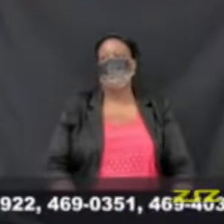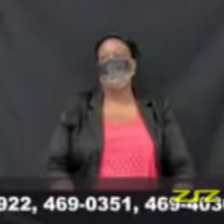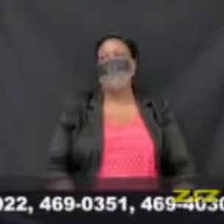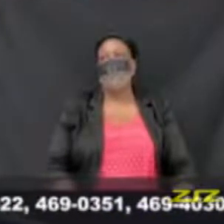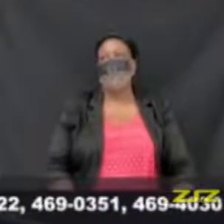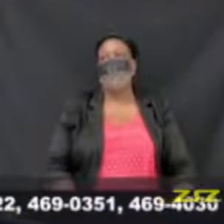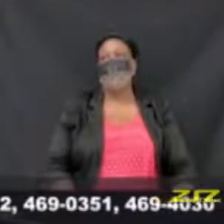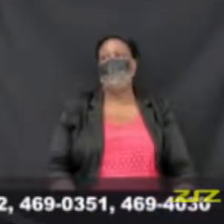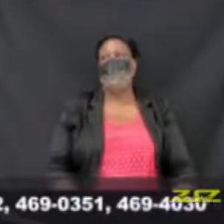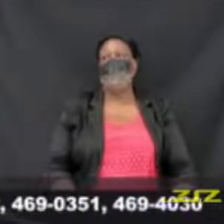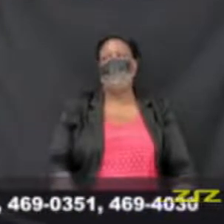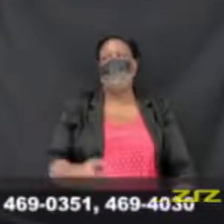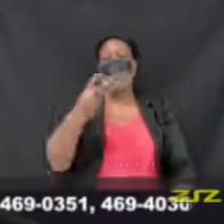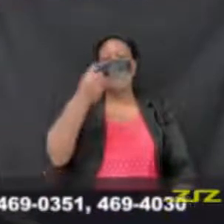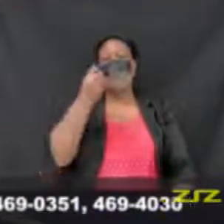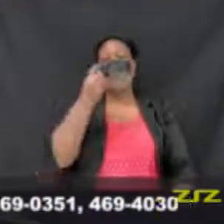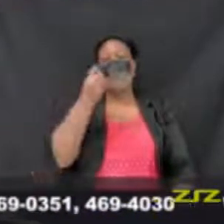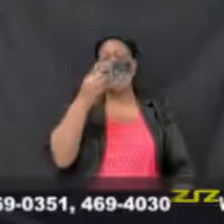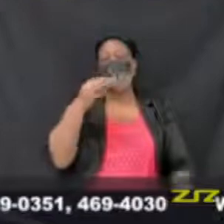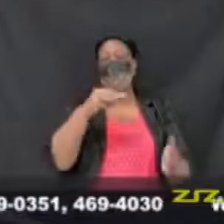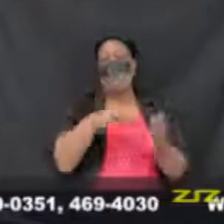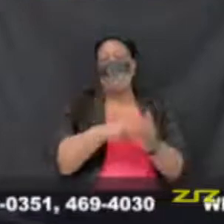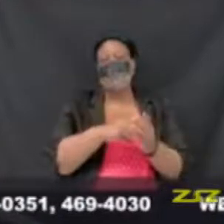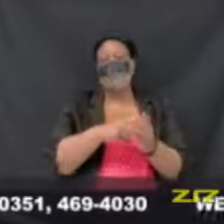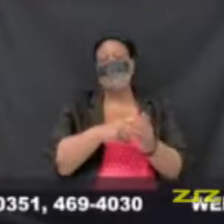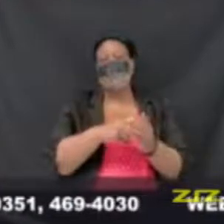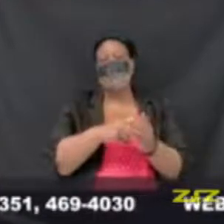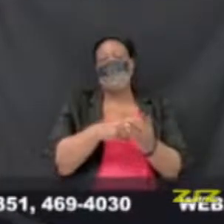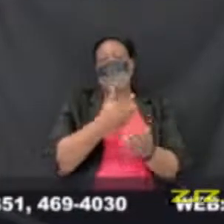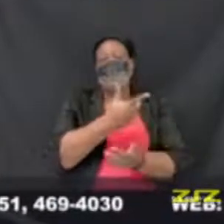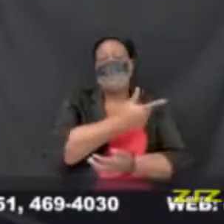of 11,700 doses. Thank you.